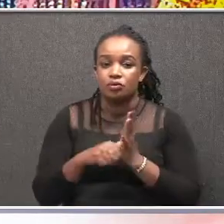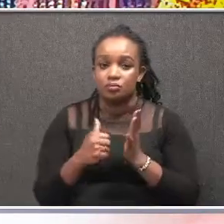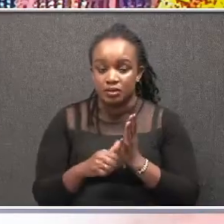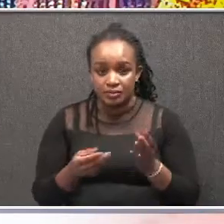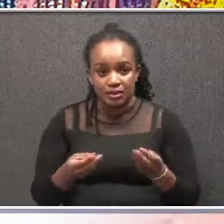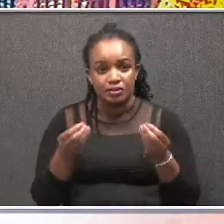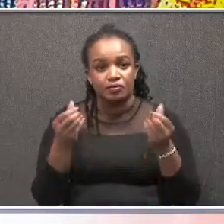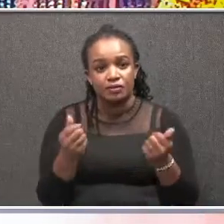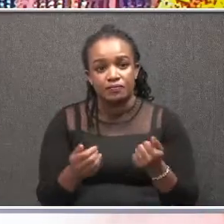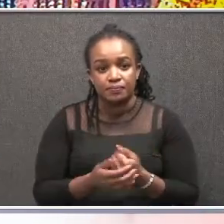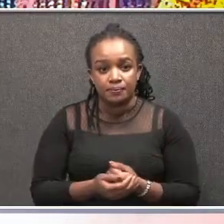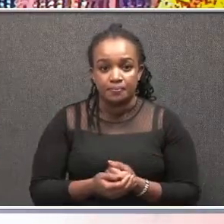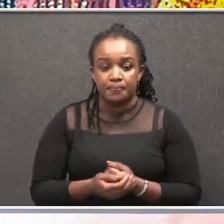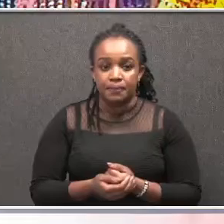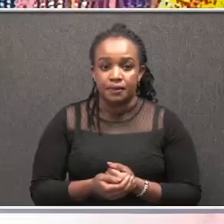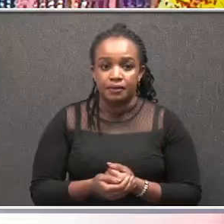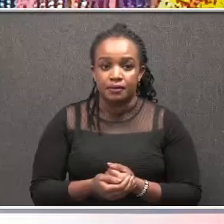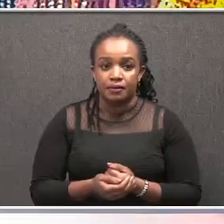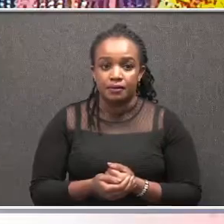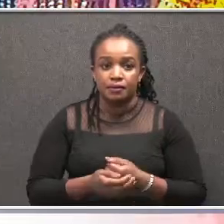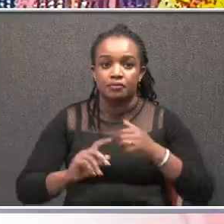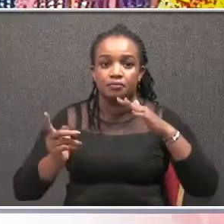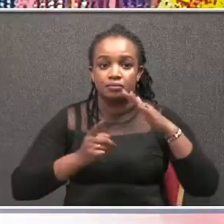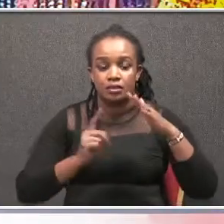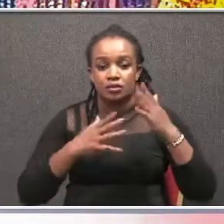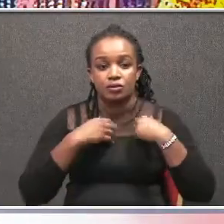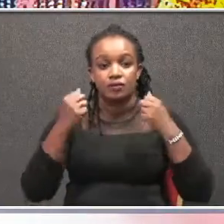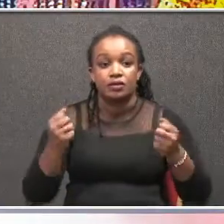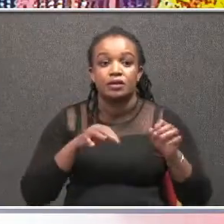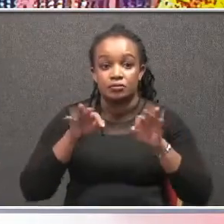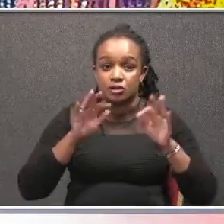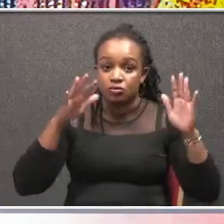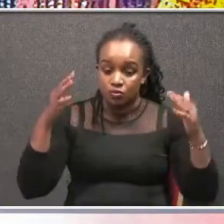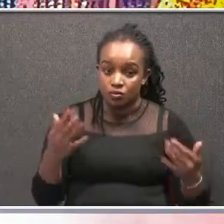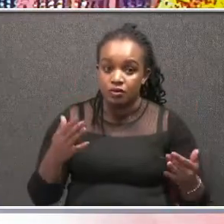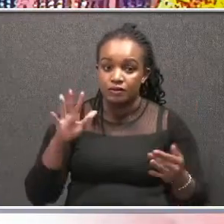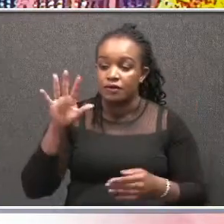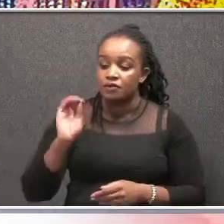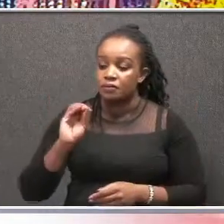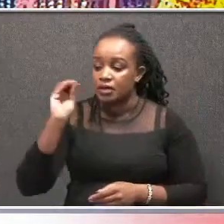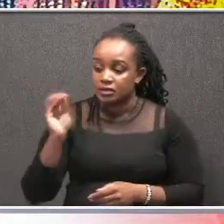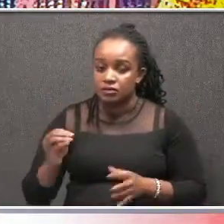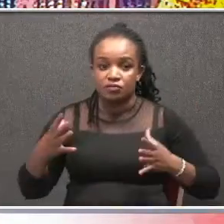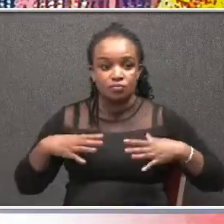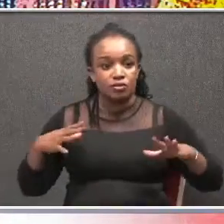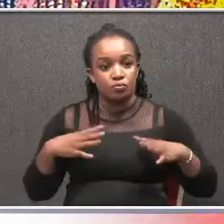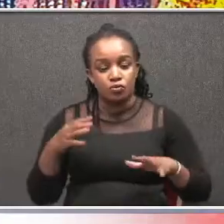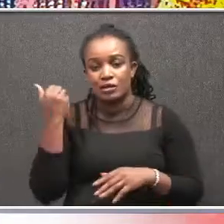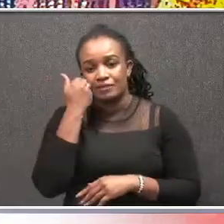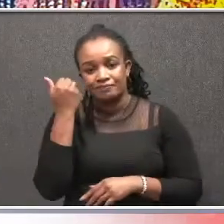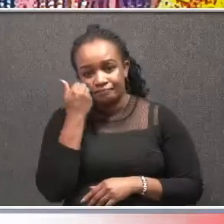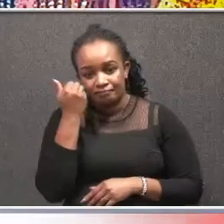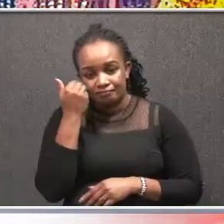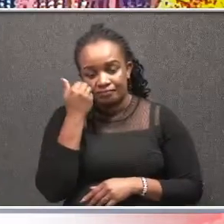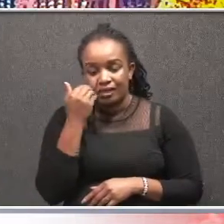so far. Now, moving on, the Ministry of Health now says 50% of patients who seek for medical services in